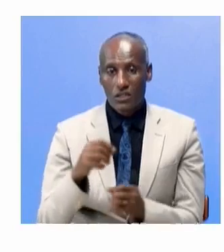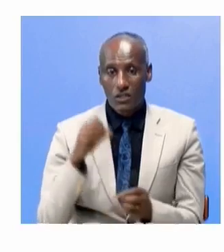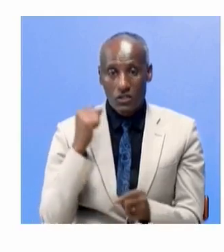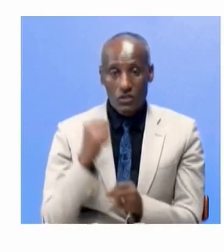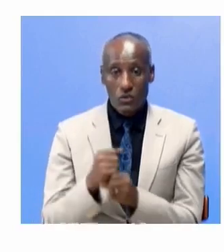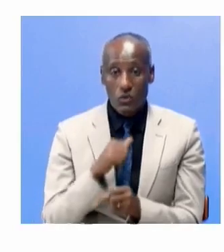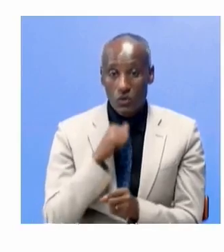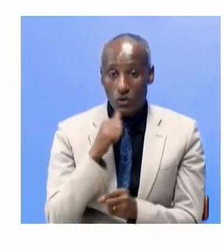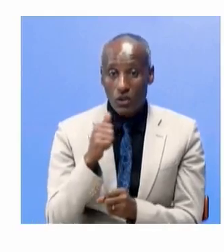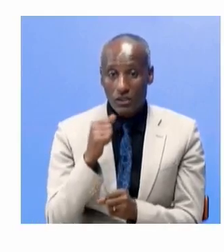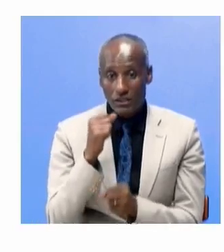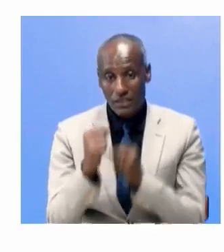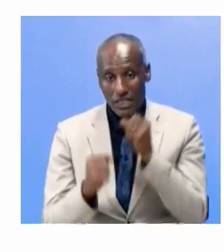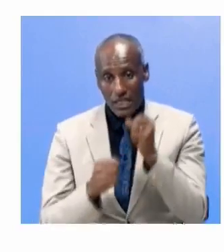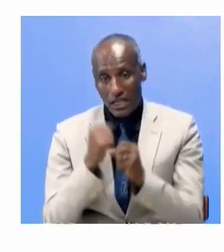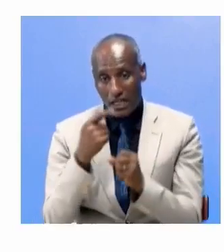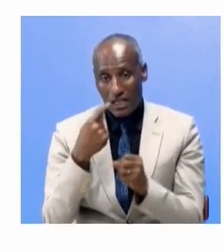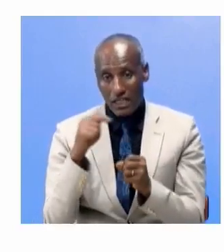the marathon.